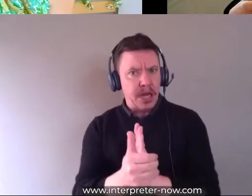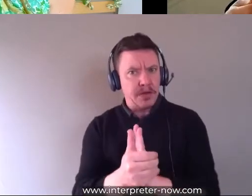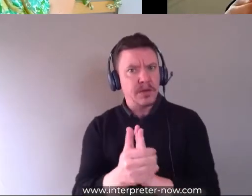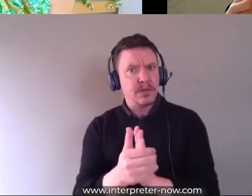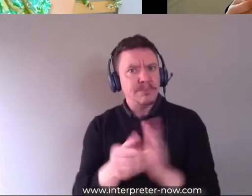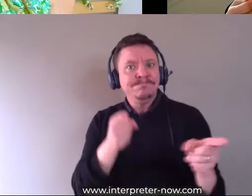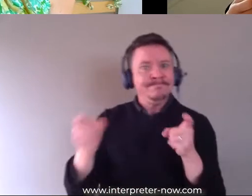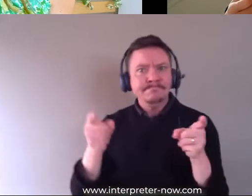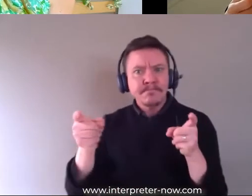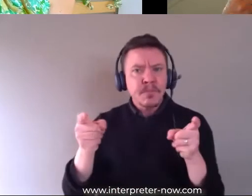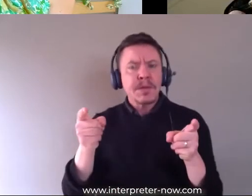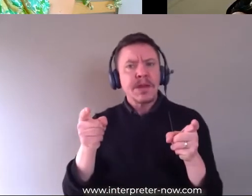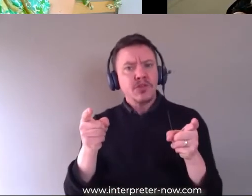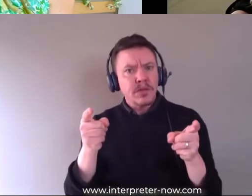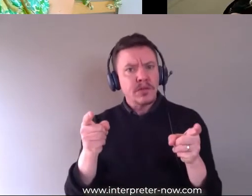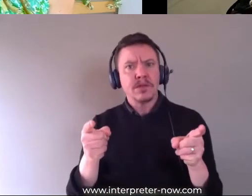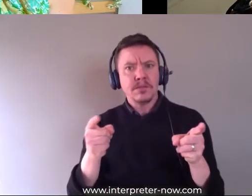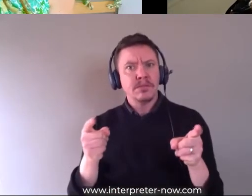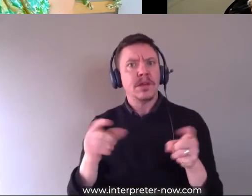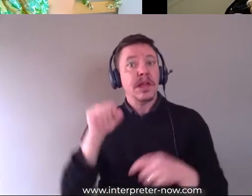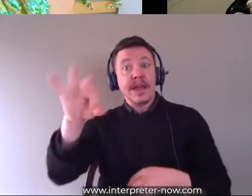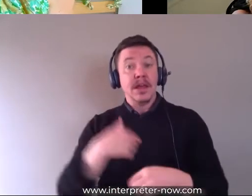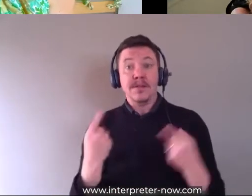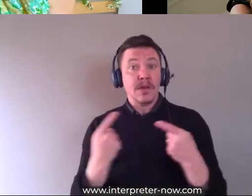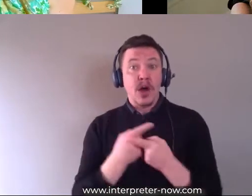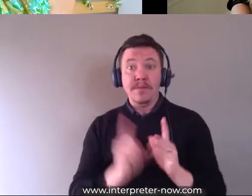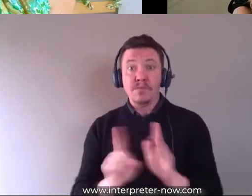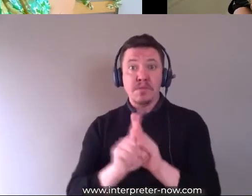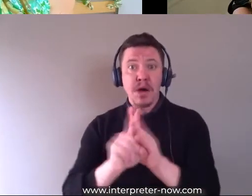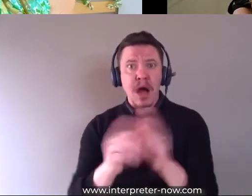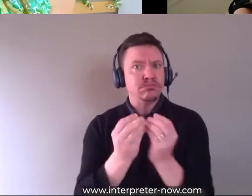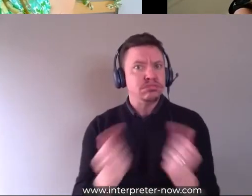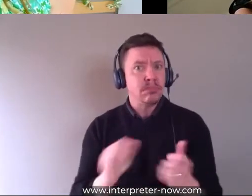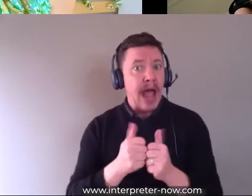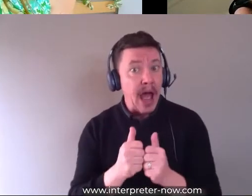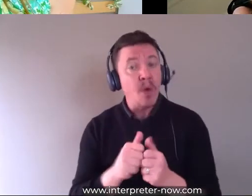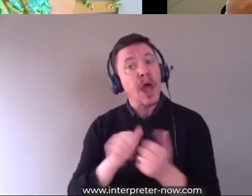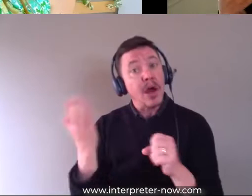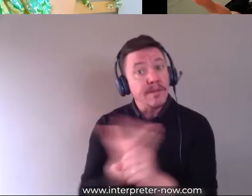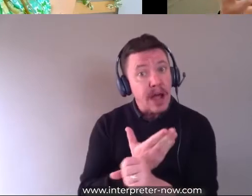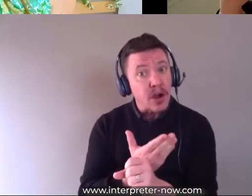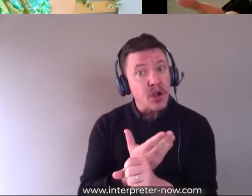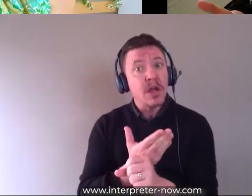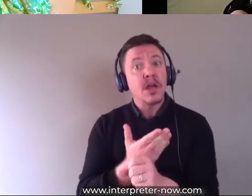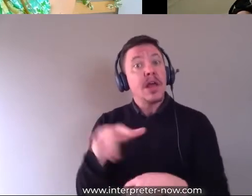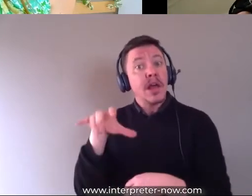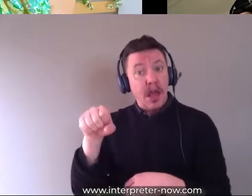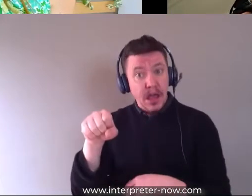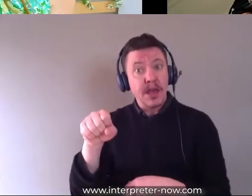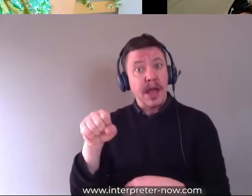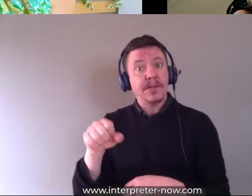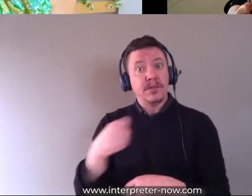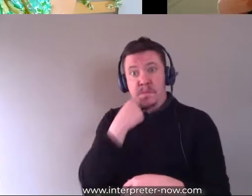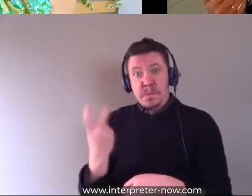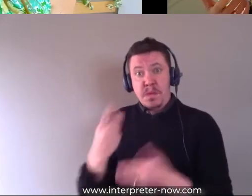and manage conflict more specifically, how to fire folks, and yes, to the point of our